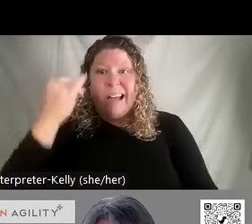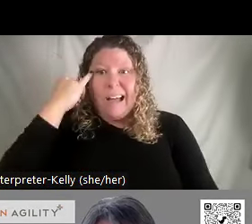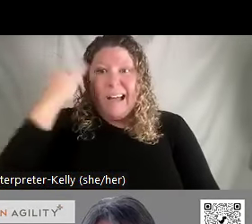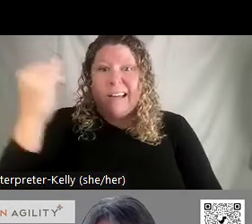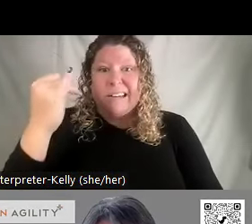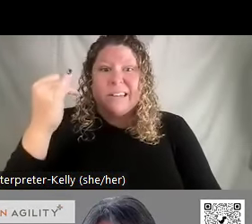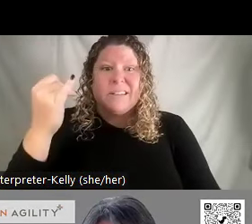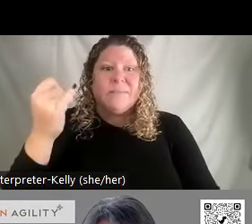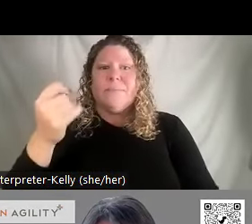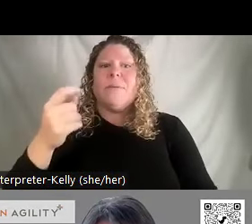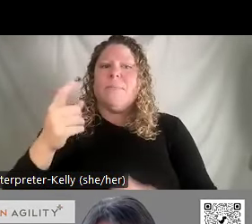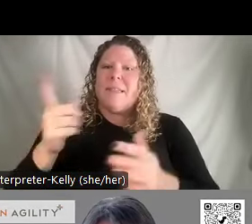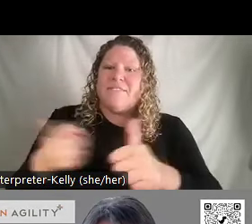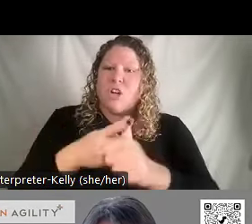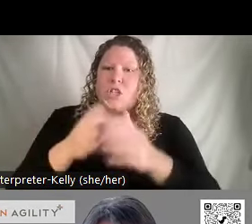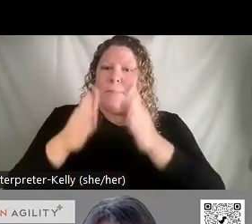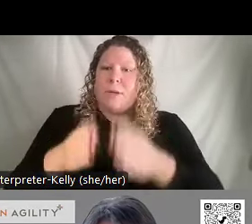in.